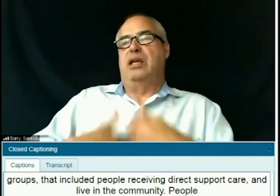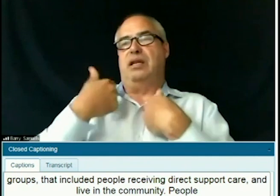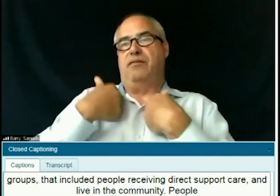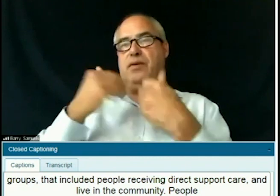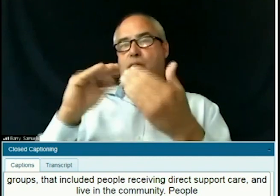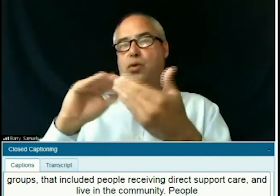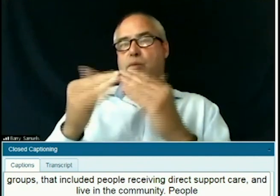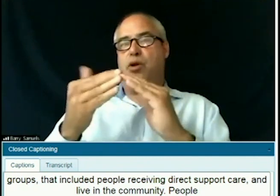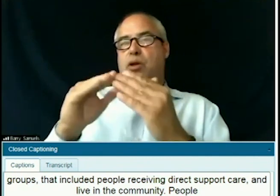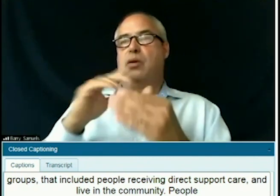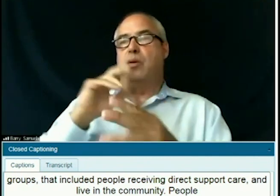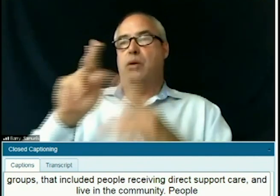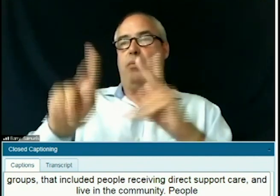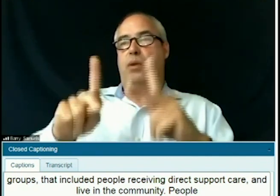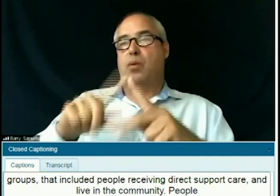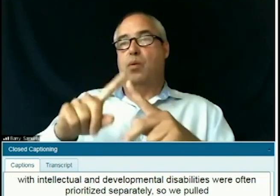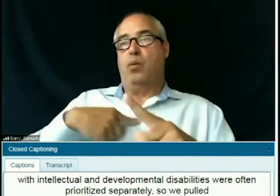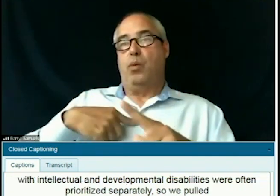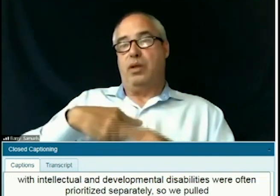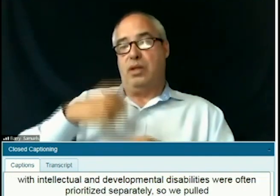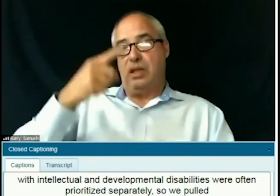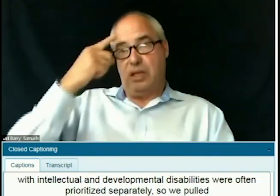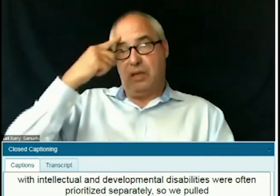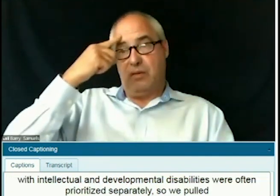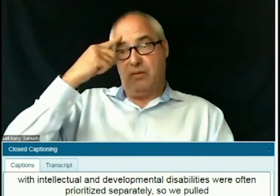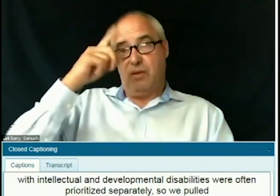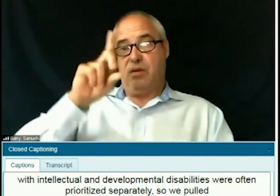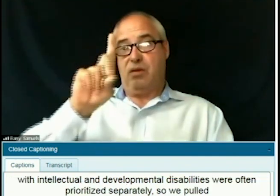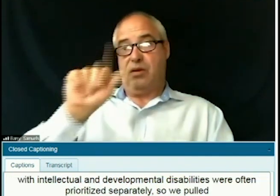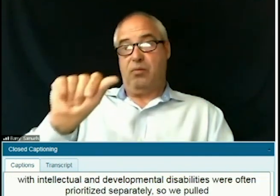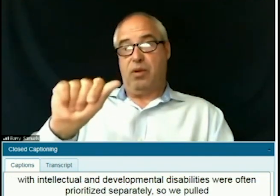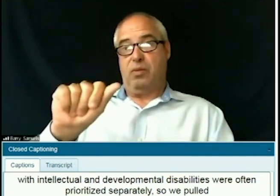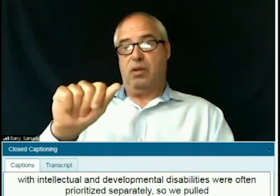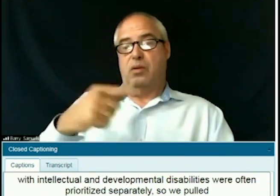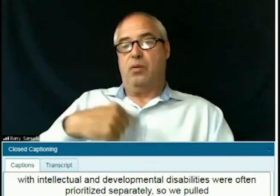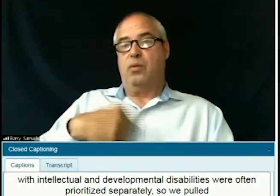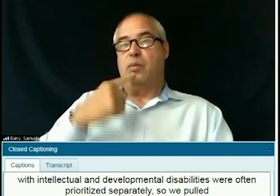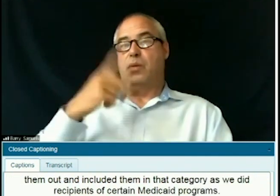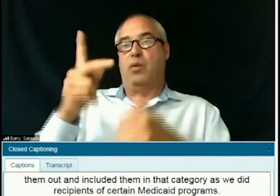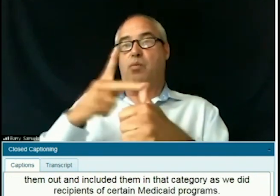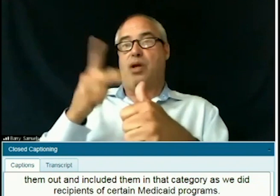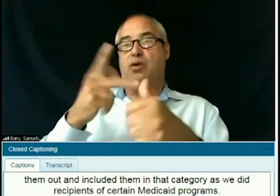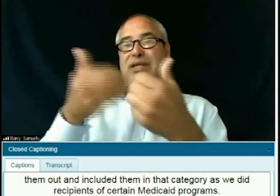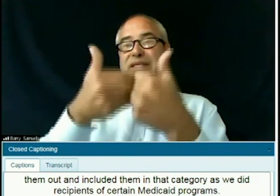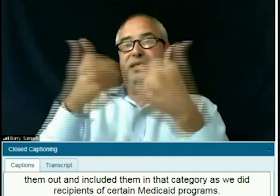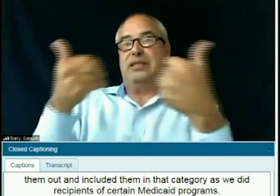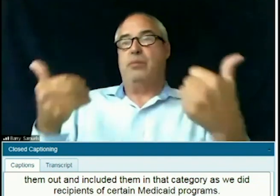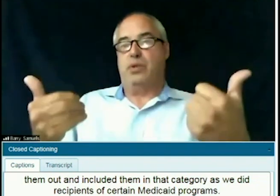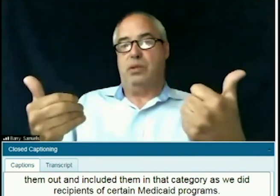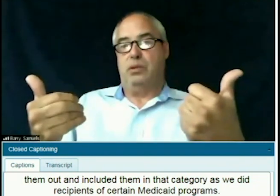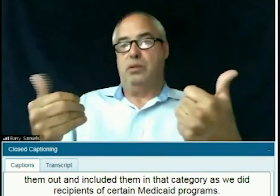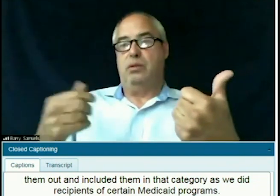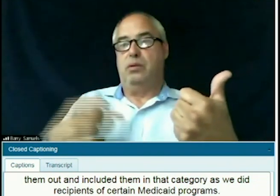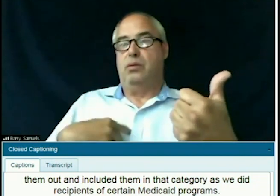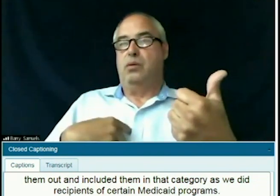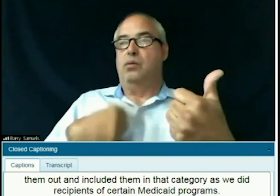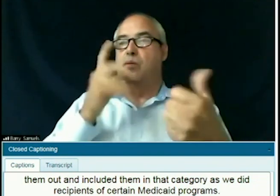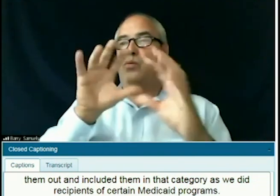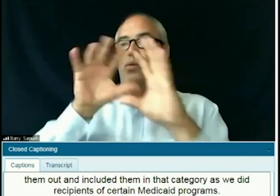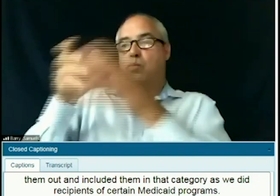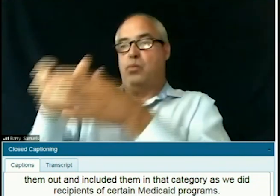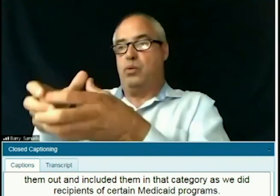People with intellectual and developmental disabilities were often prioritized separately, so we pulled them out and included them